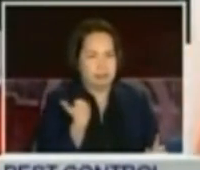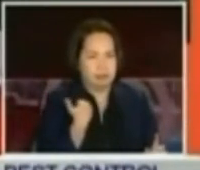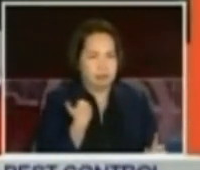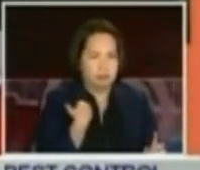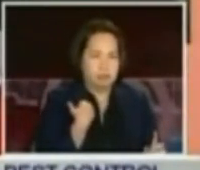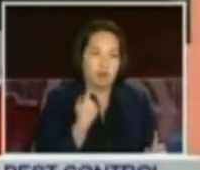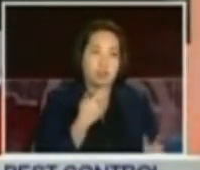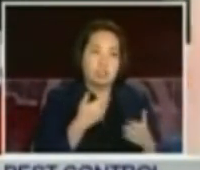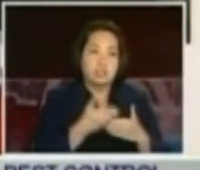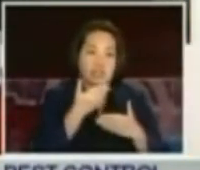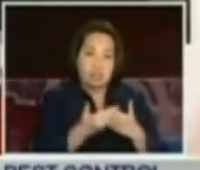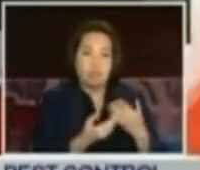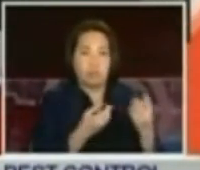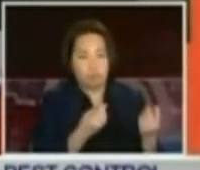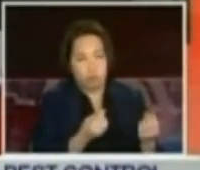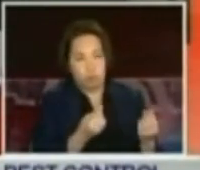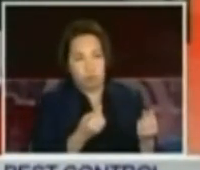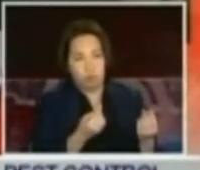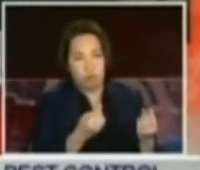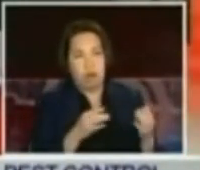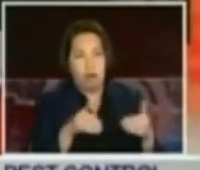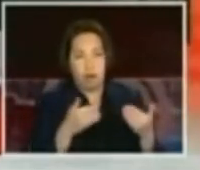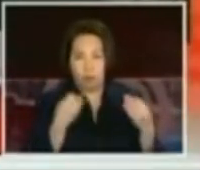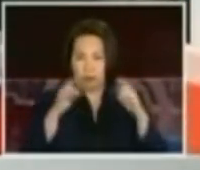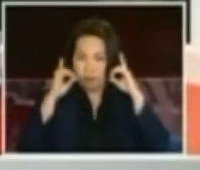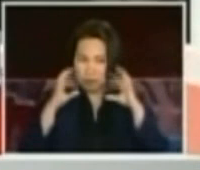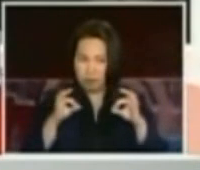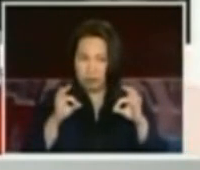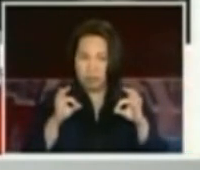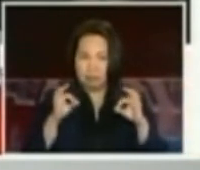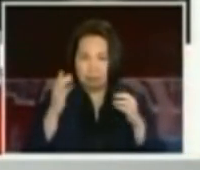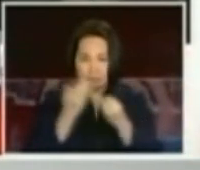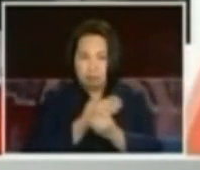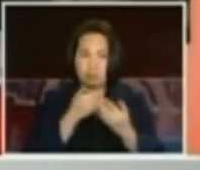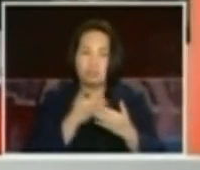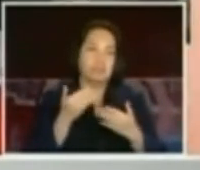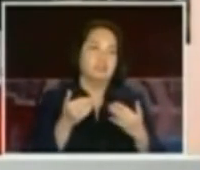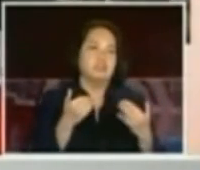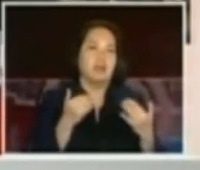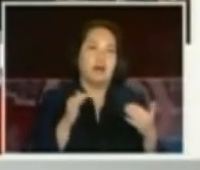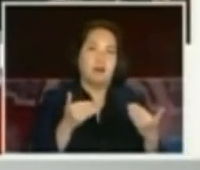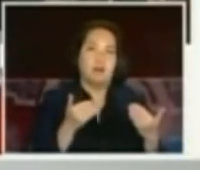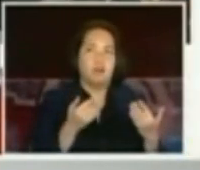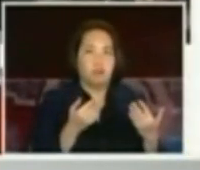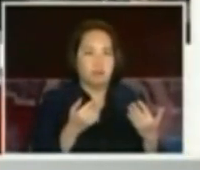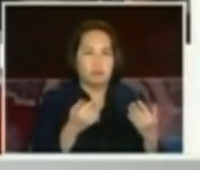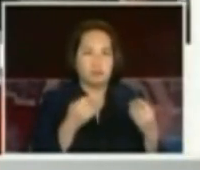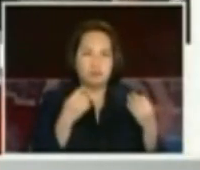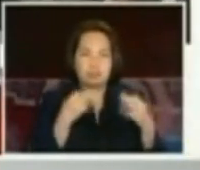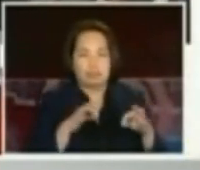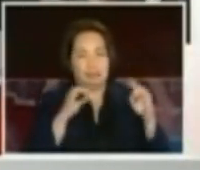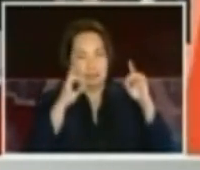steps to be taken or what options are available to our client. Because as I always say, we are focused on the rendition of the